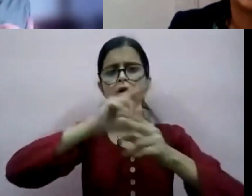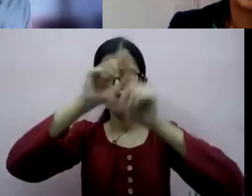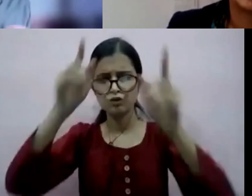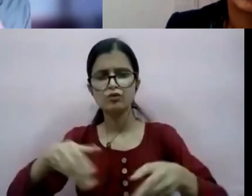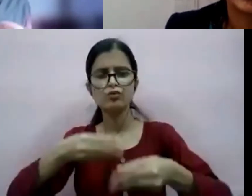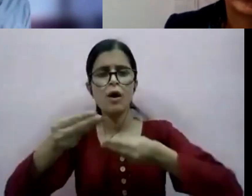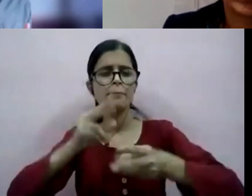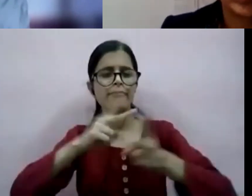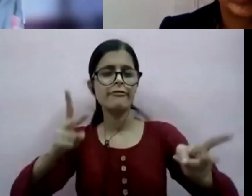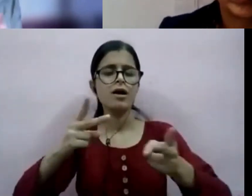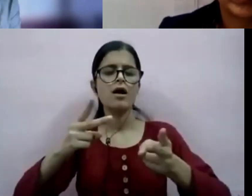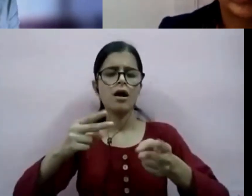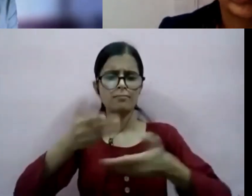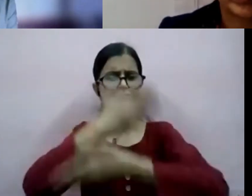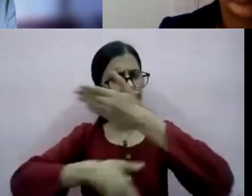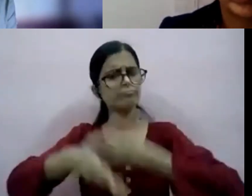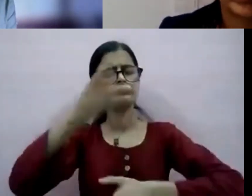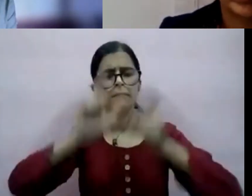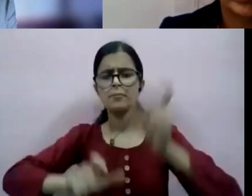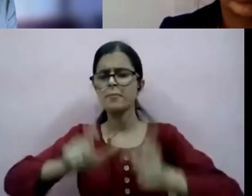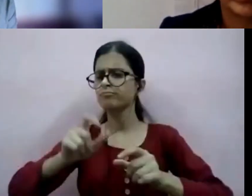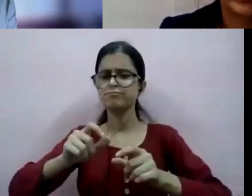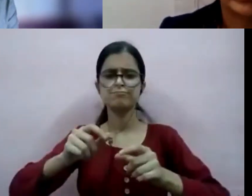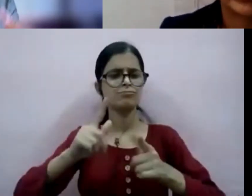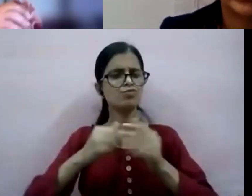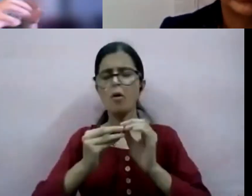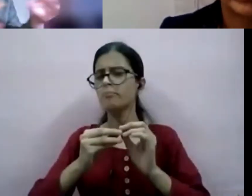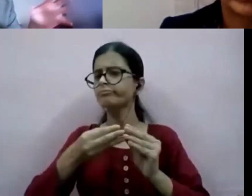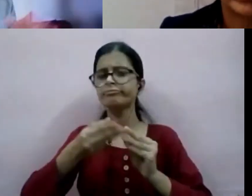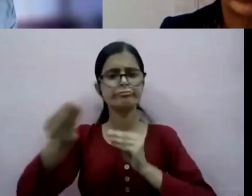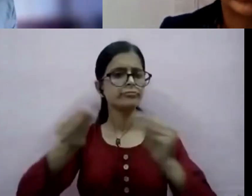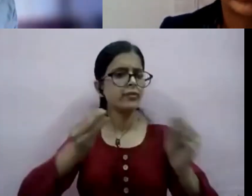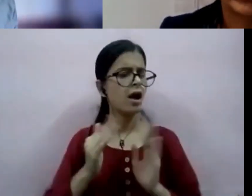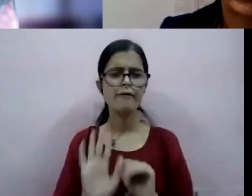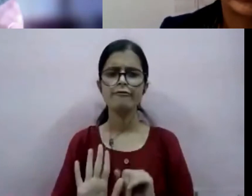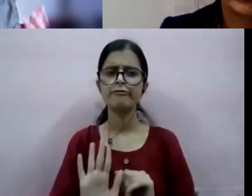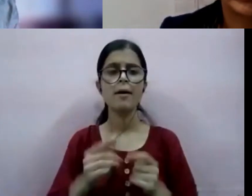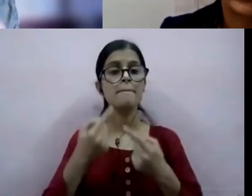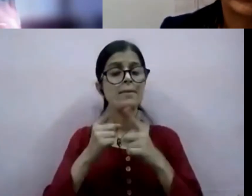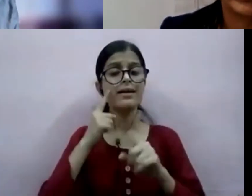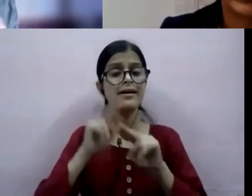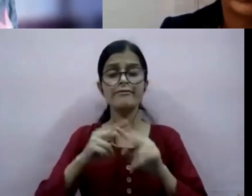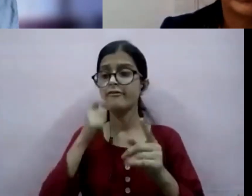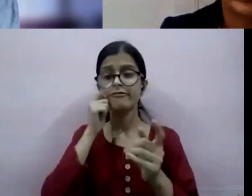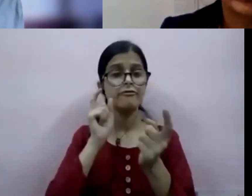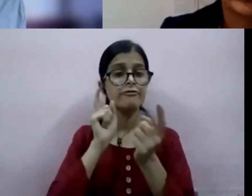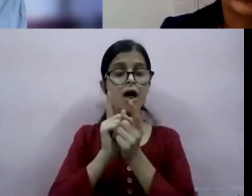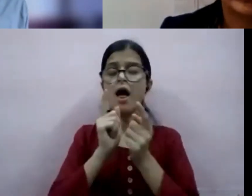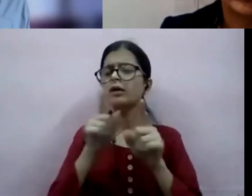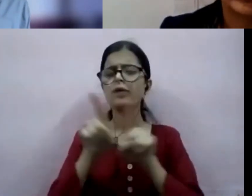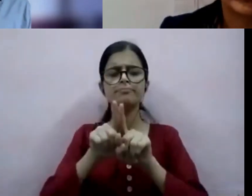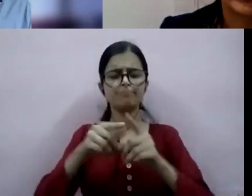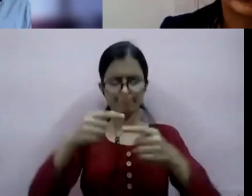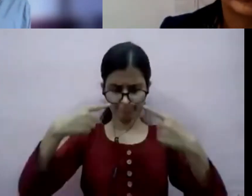straight away, as well as having the social creation of disability, you can see the physical problem. Do you know, it's your job